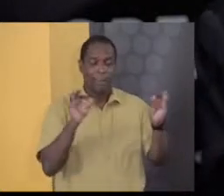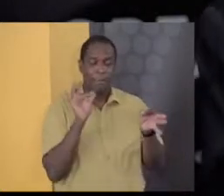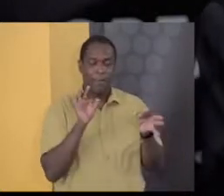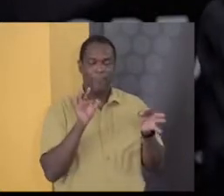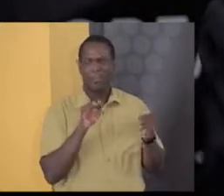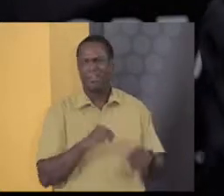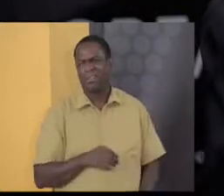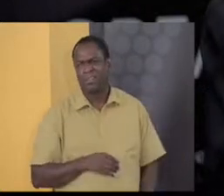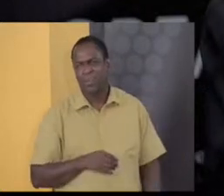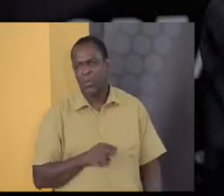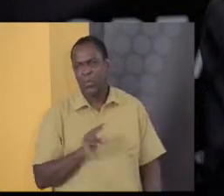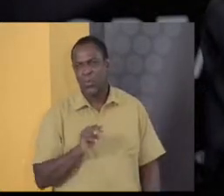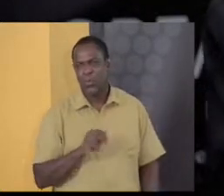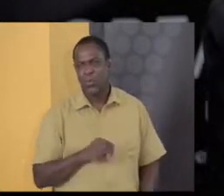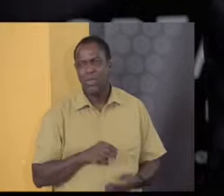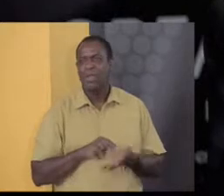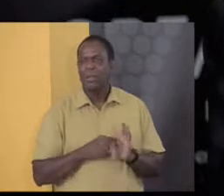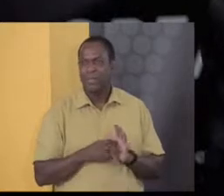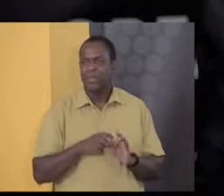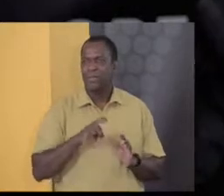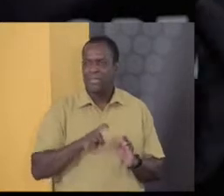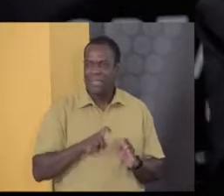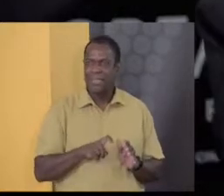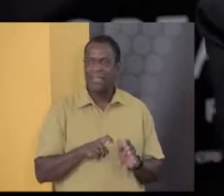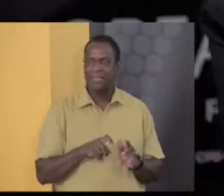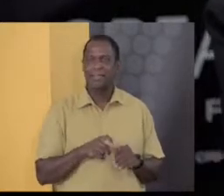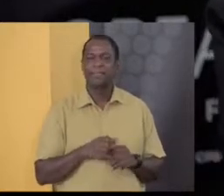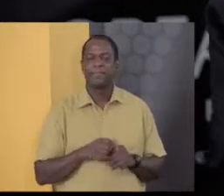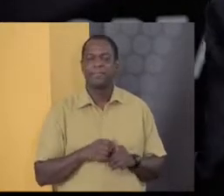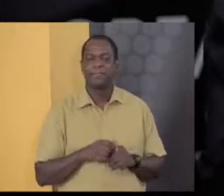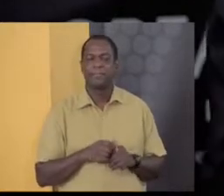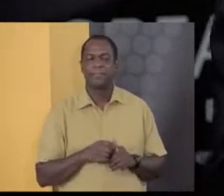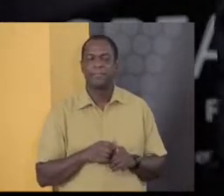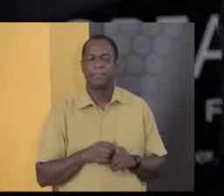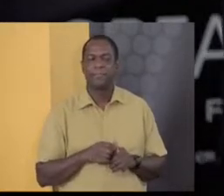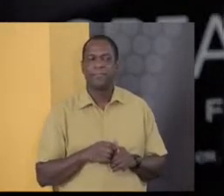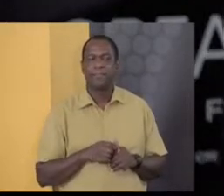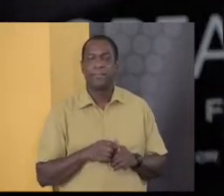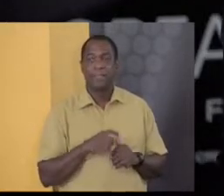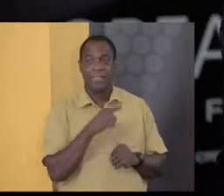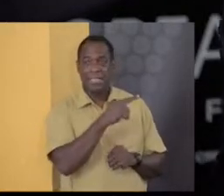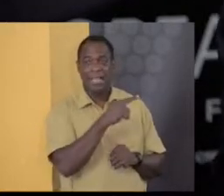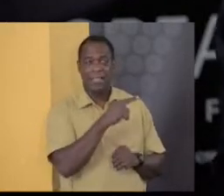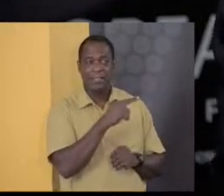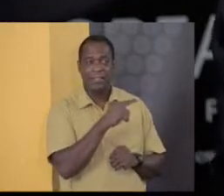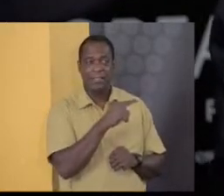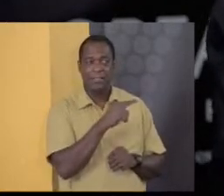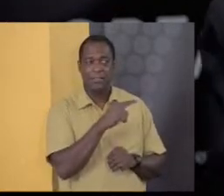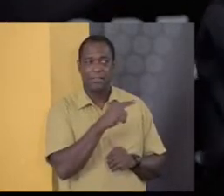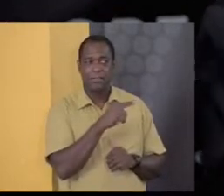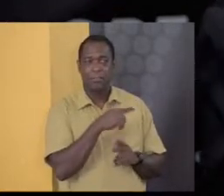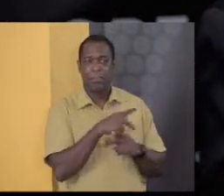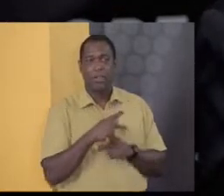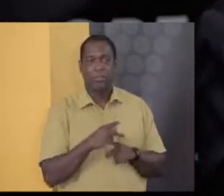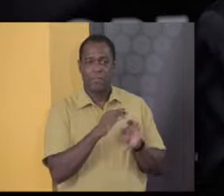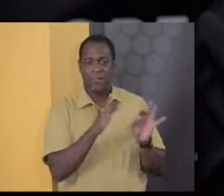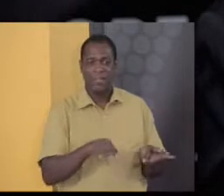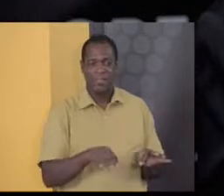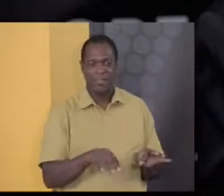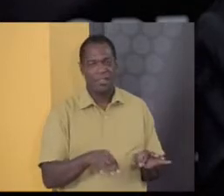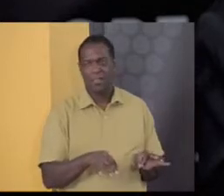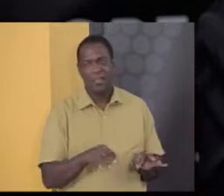you're doing, but it doesn't have any place in this type